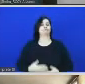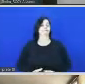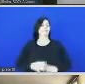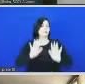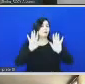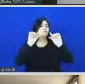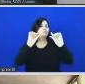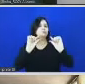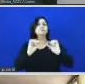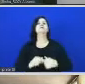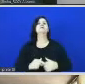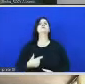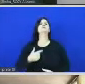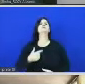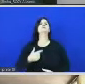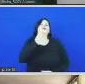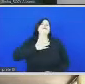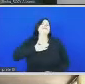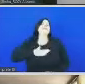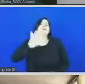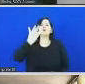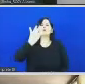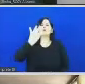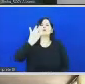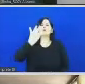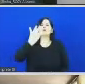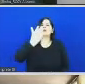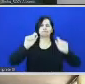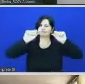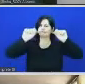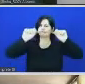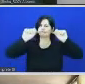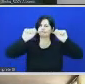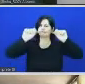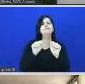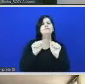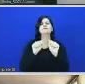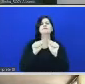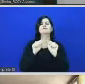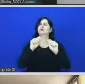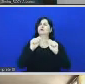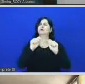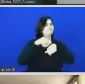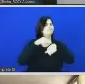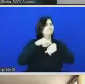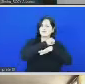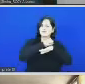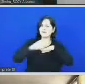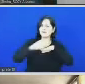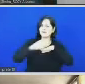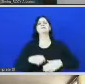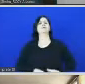is one or two specific actions that governments, the private sector, international funds, or